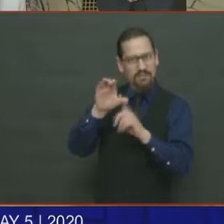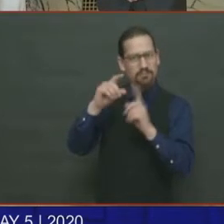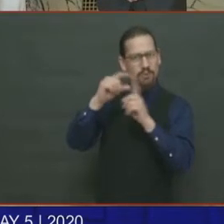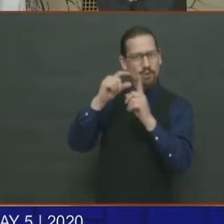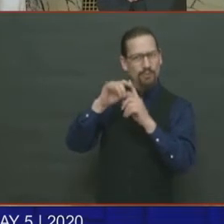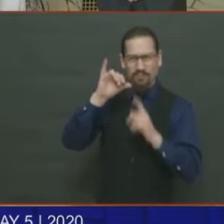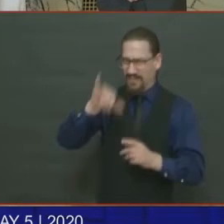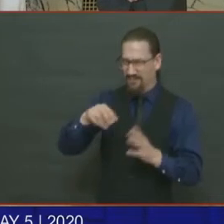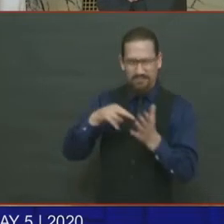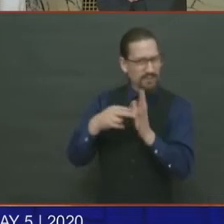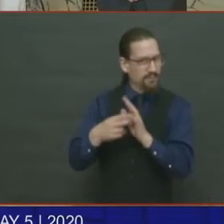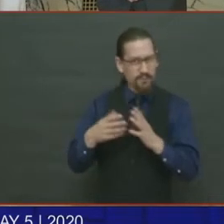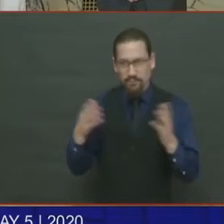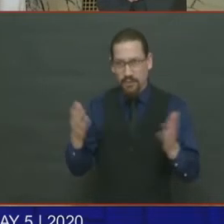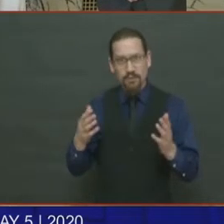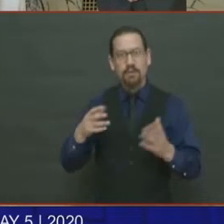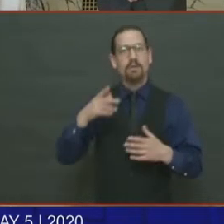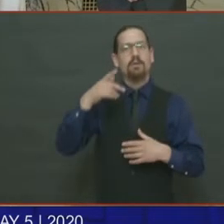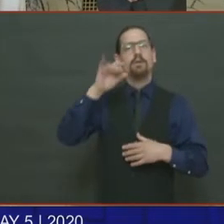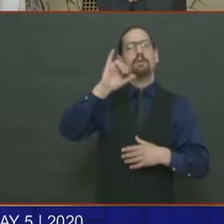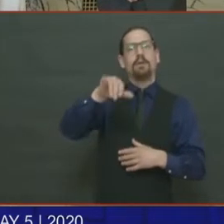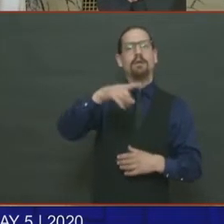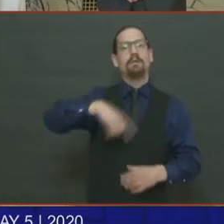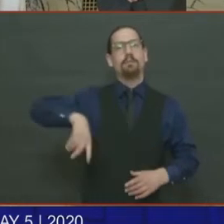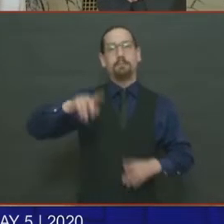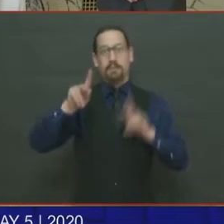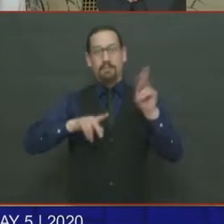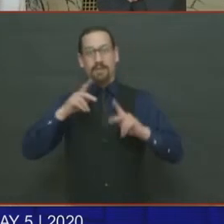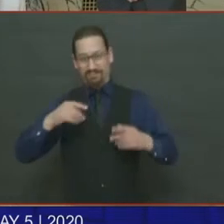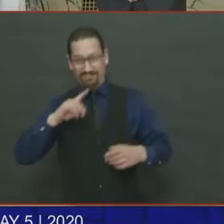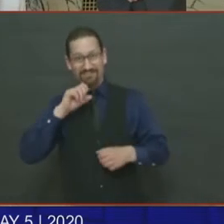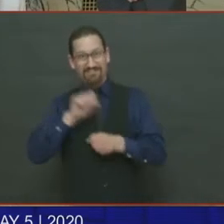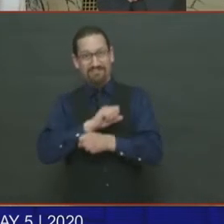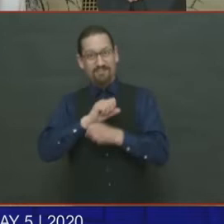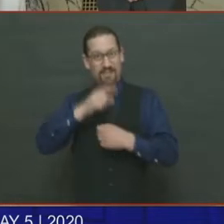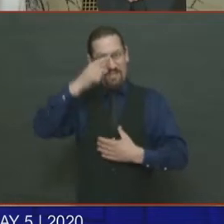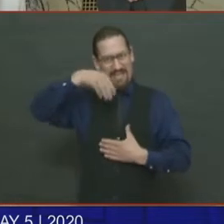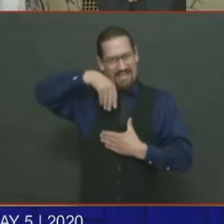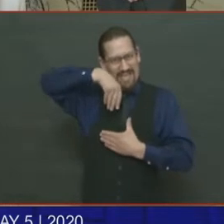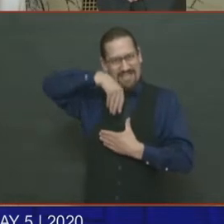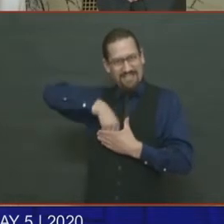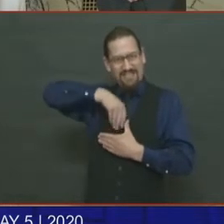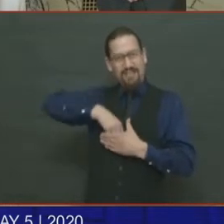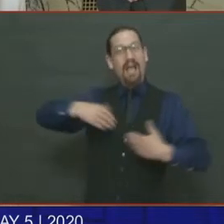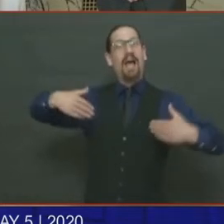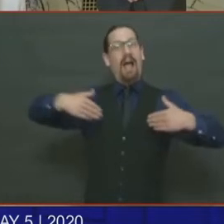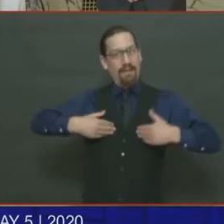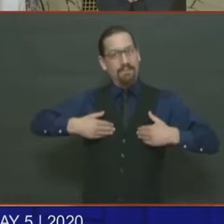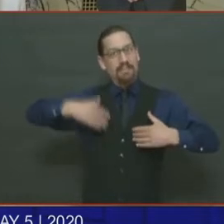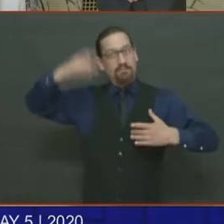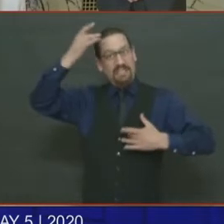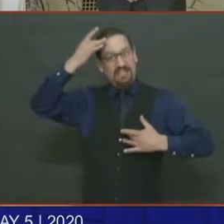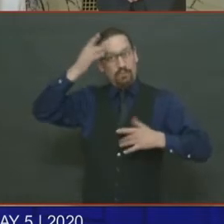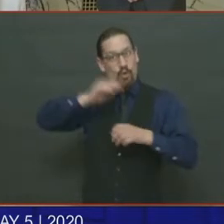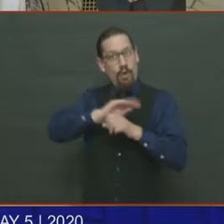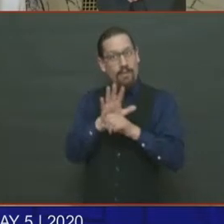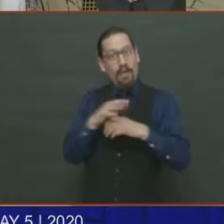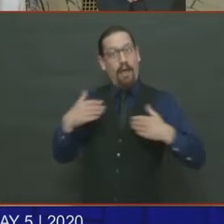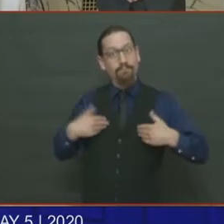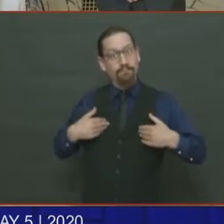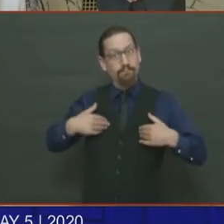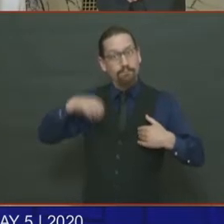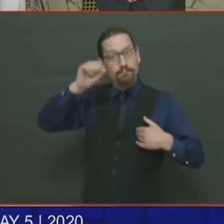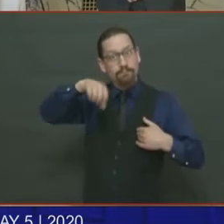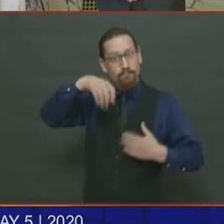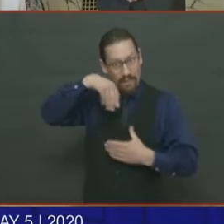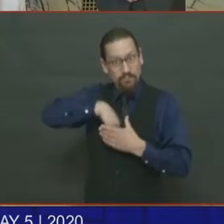mask, particularly when you're out in public without any symptoms, speaking,